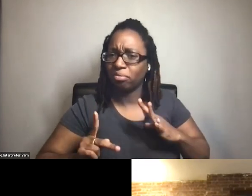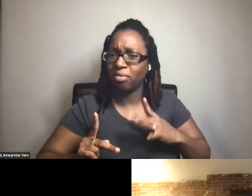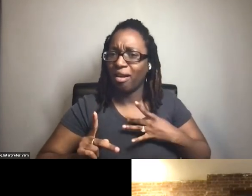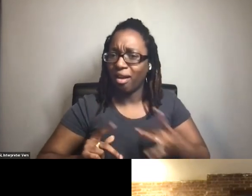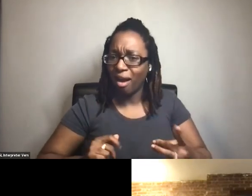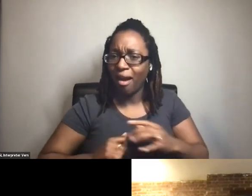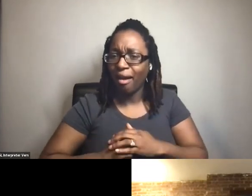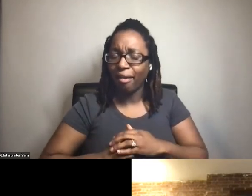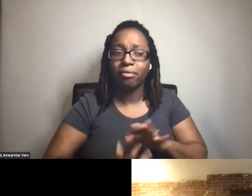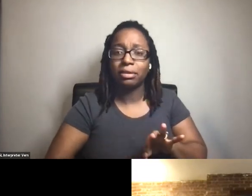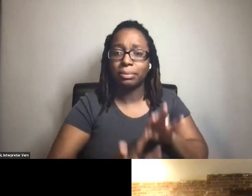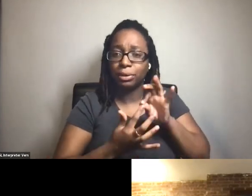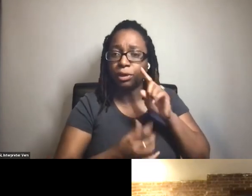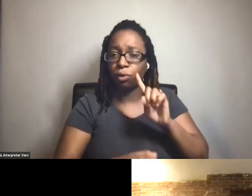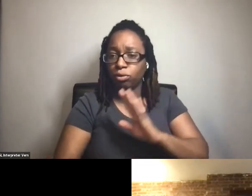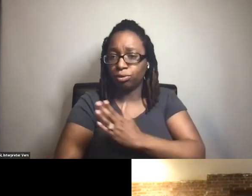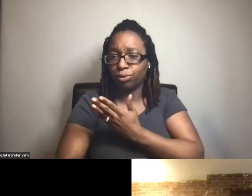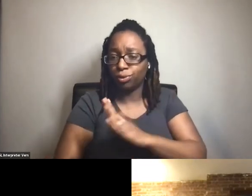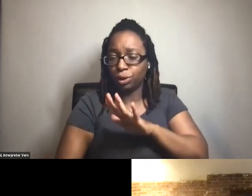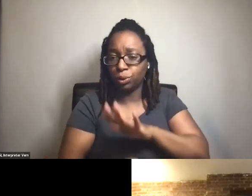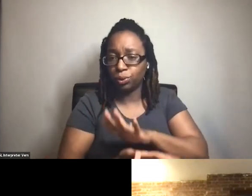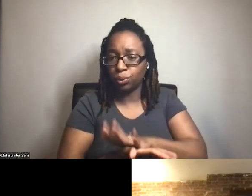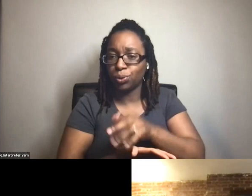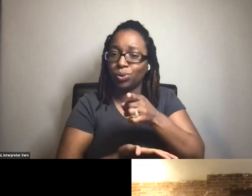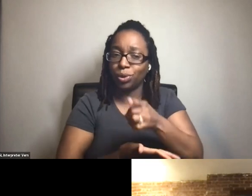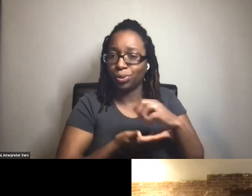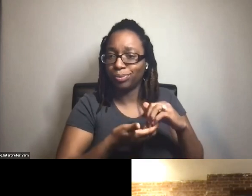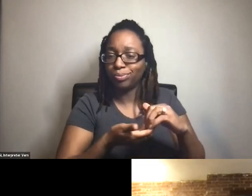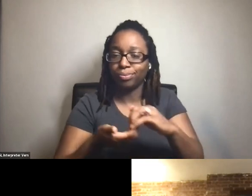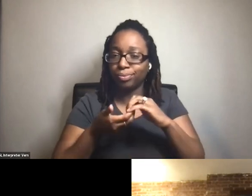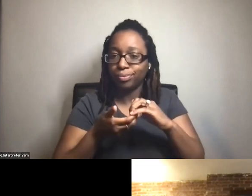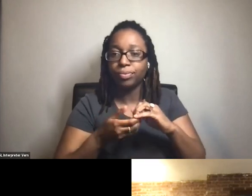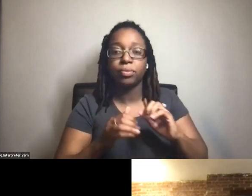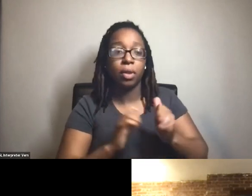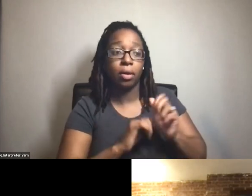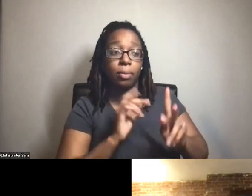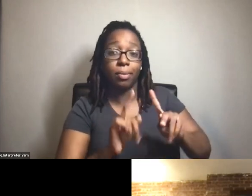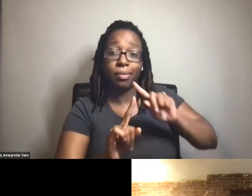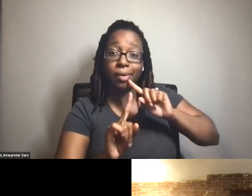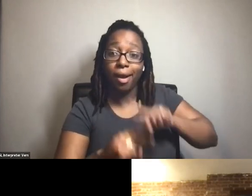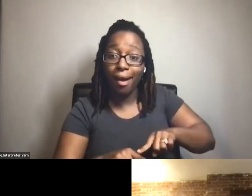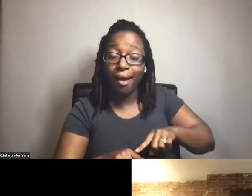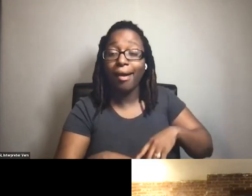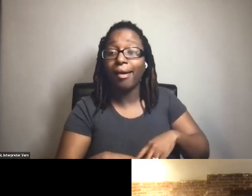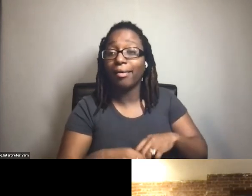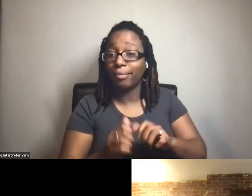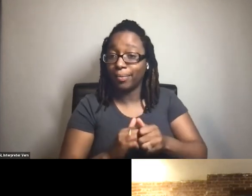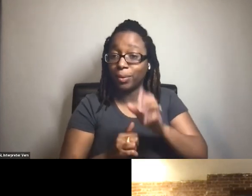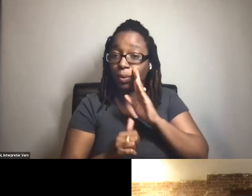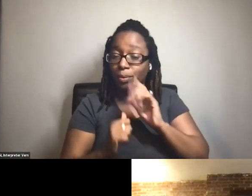especially in the music school that you've been collaborating with, how are their reactions and how are you planning to continue with this